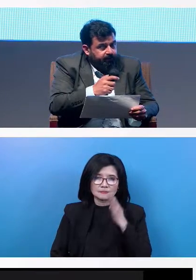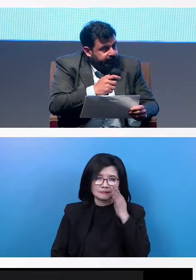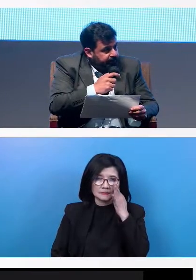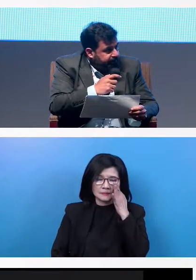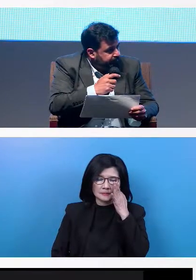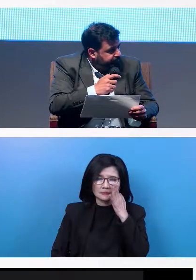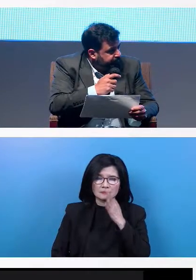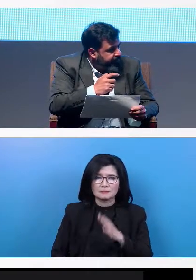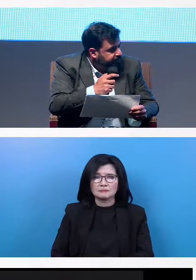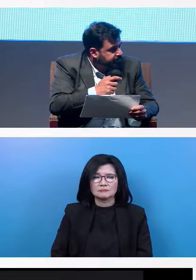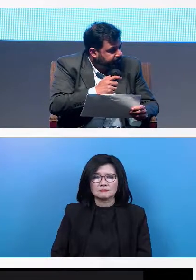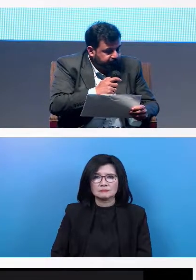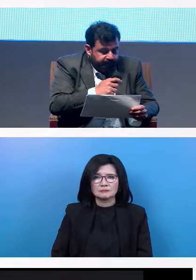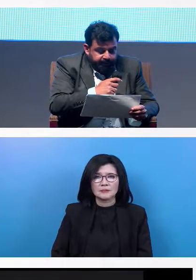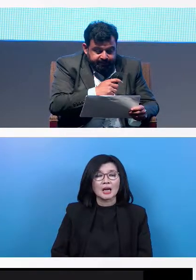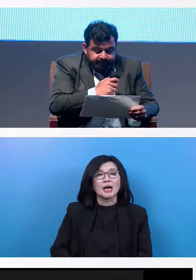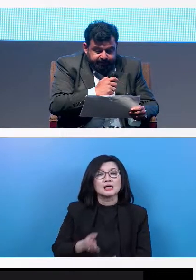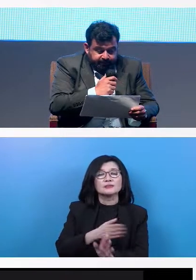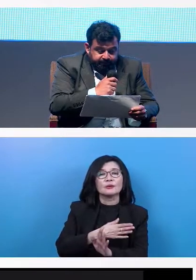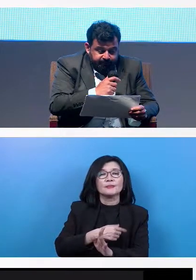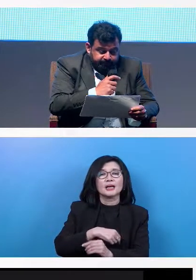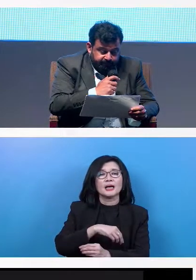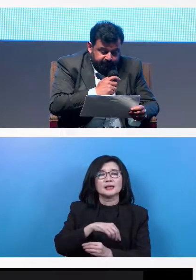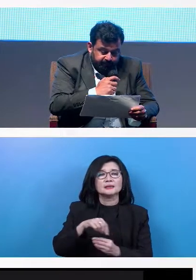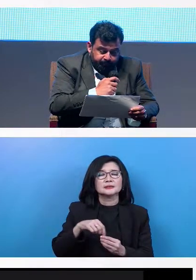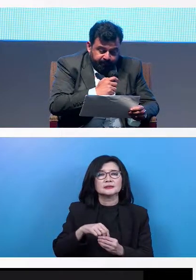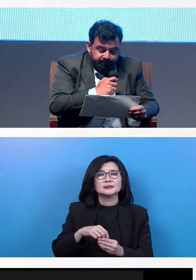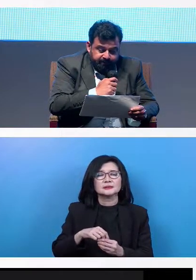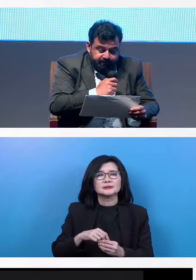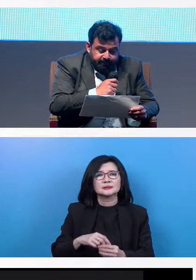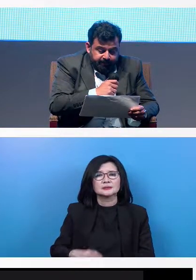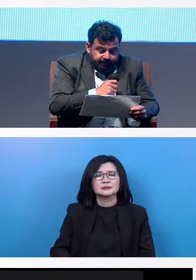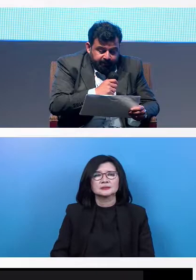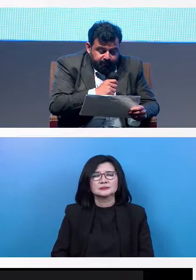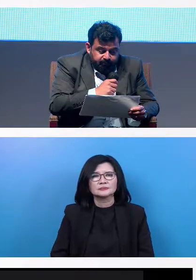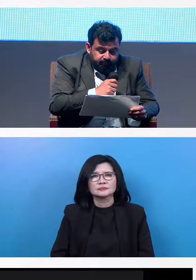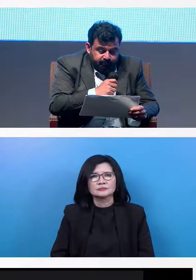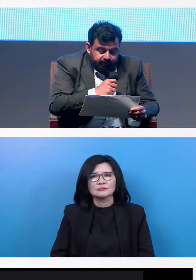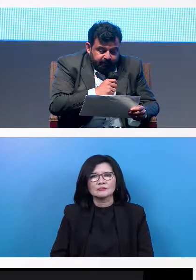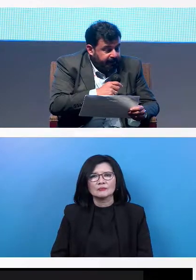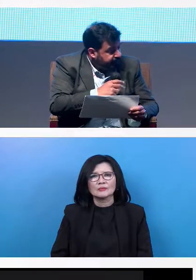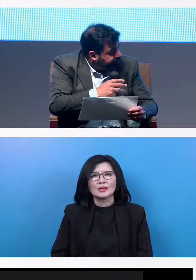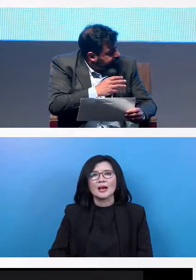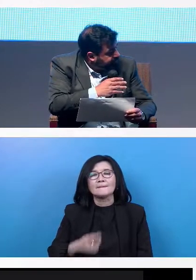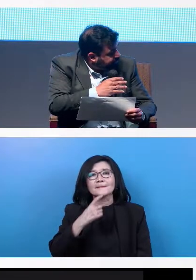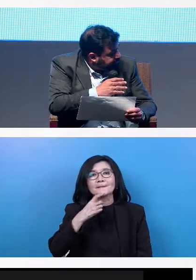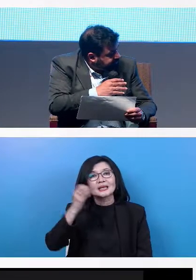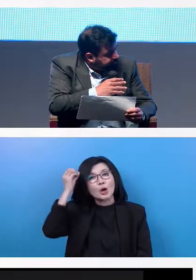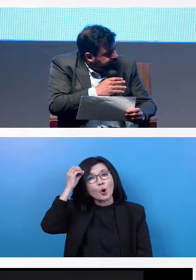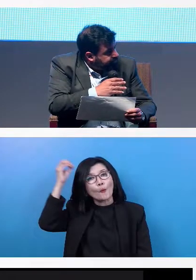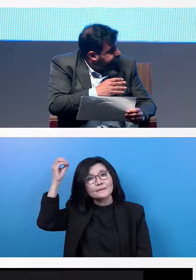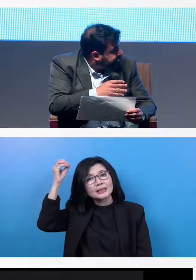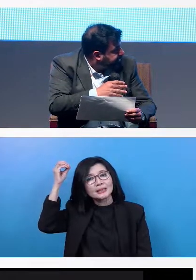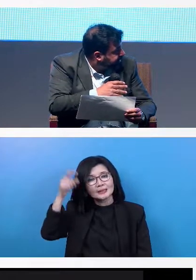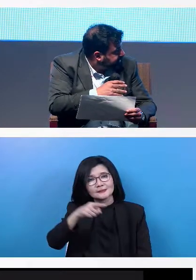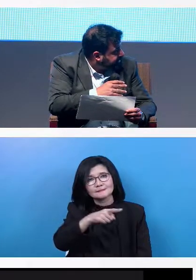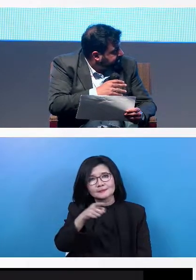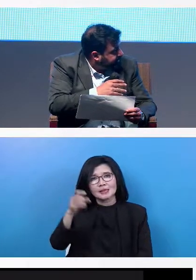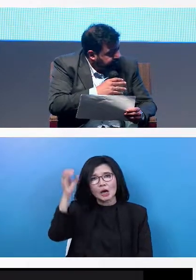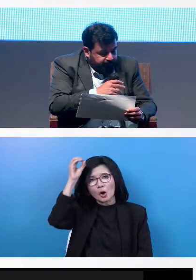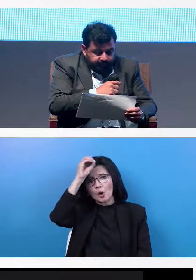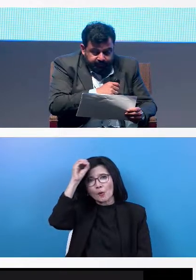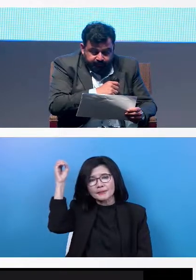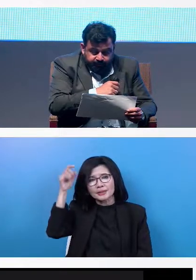on after hearing some of our panelists and their opinions. Now, again, from where you sit